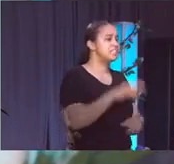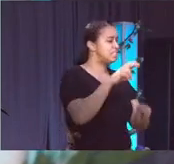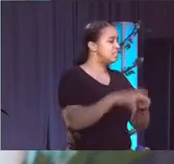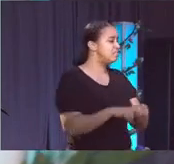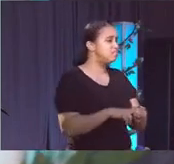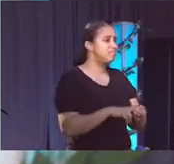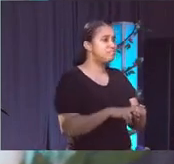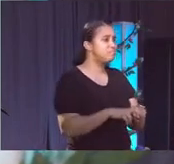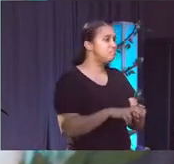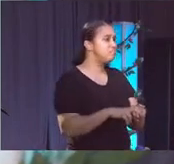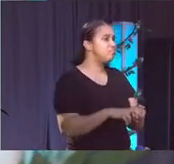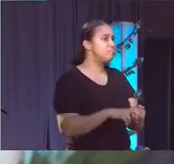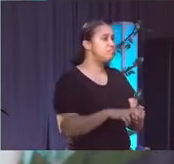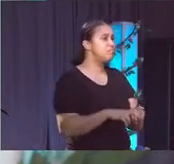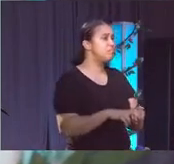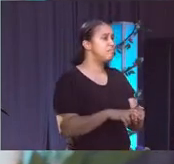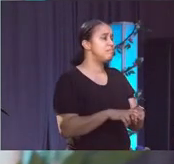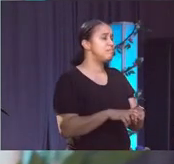down